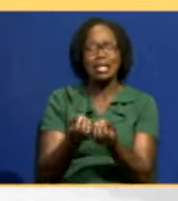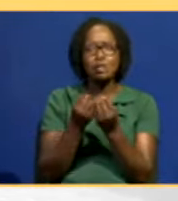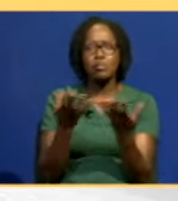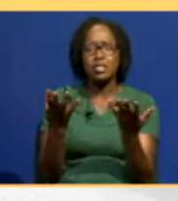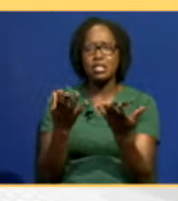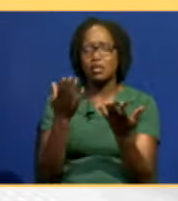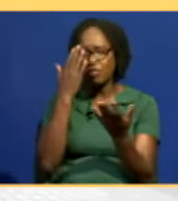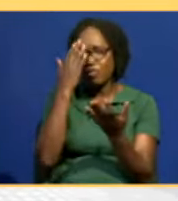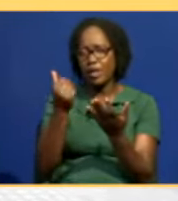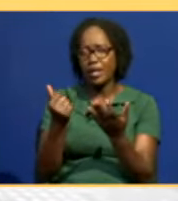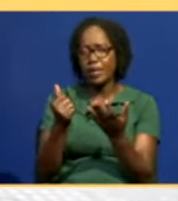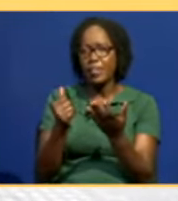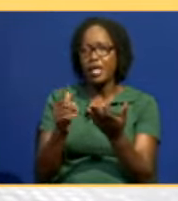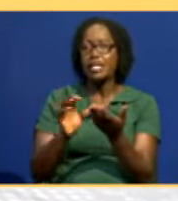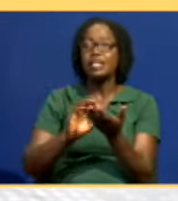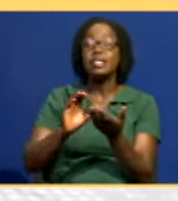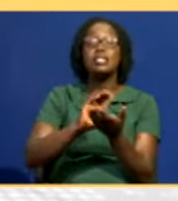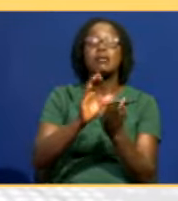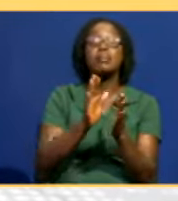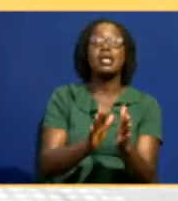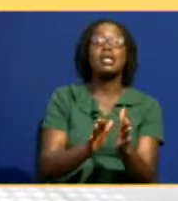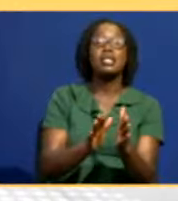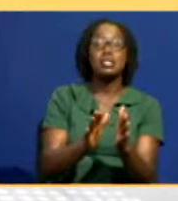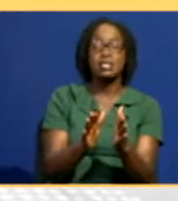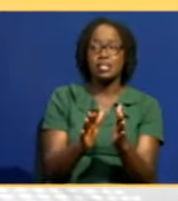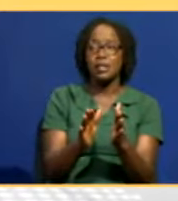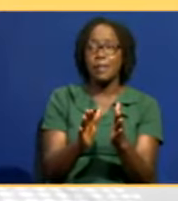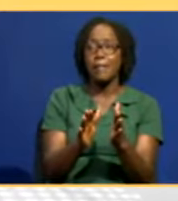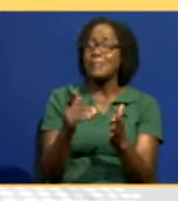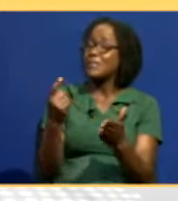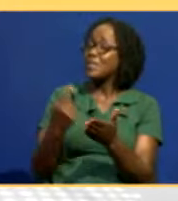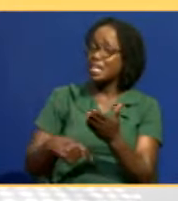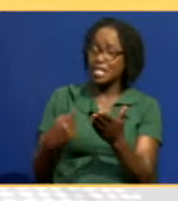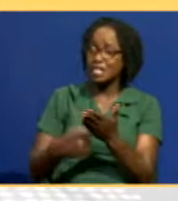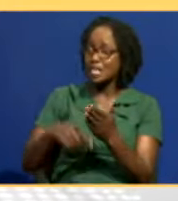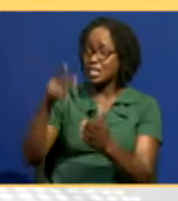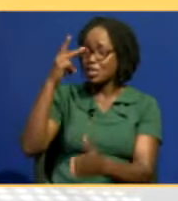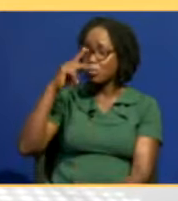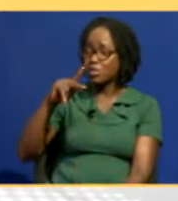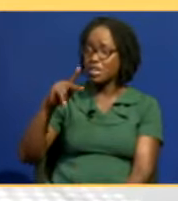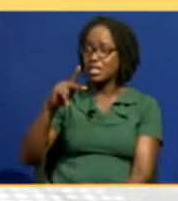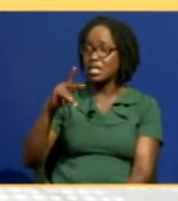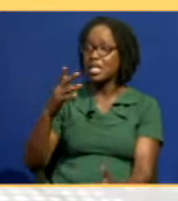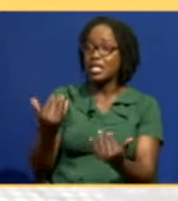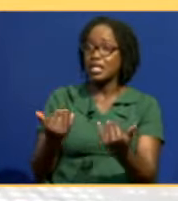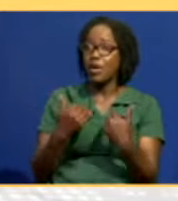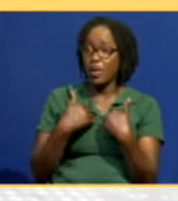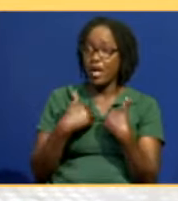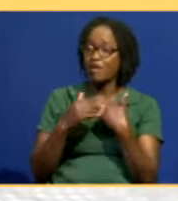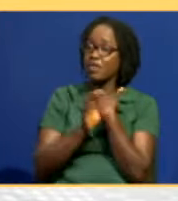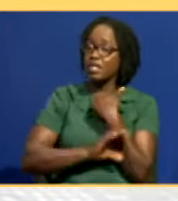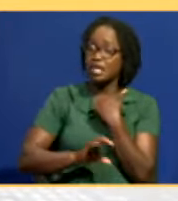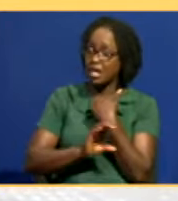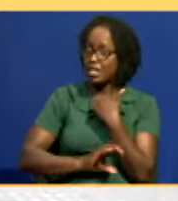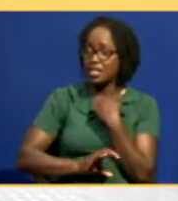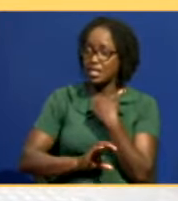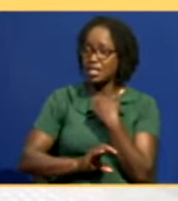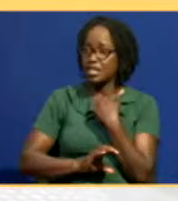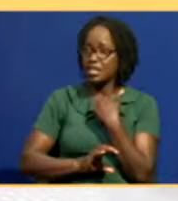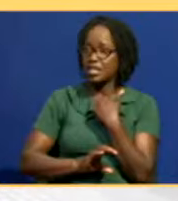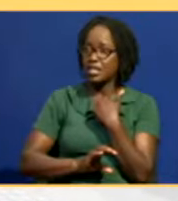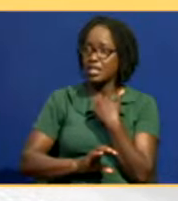suppliers and actually because of the taxation policy that we have as a country as of now, it